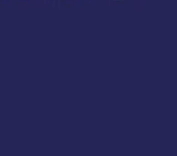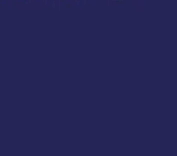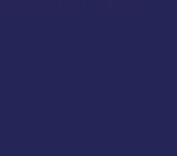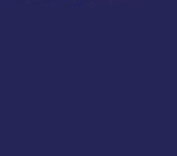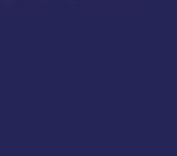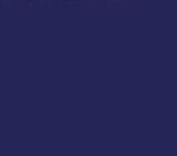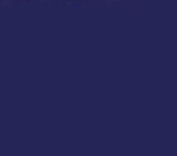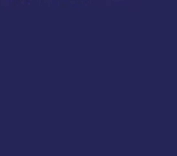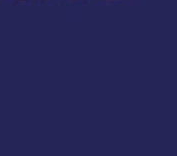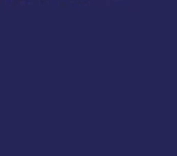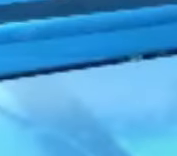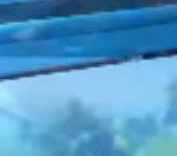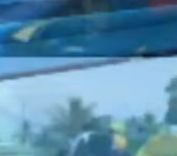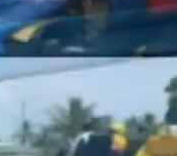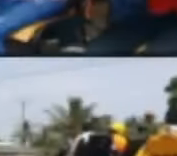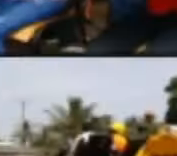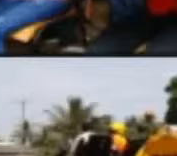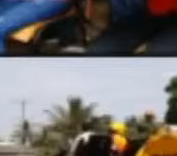www.ufaa.go.ke and get started.